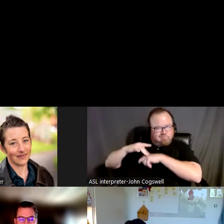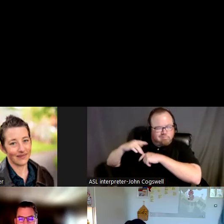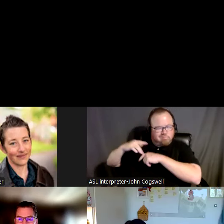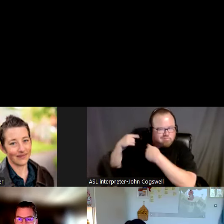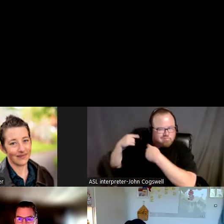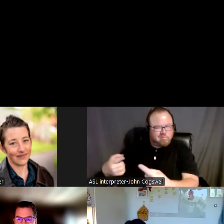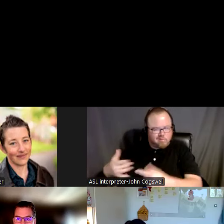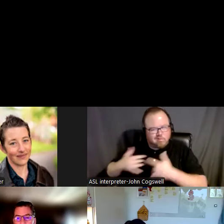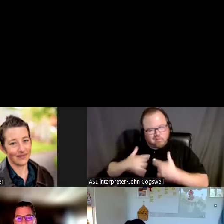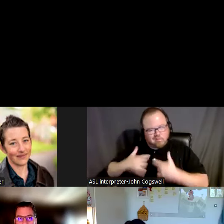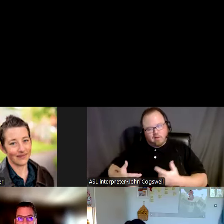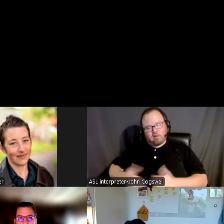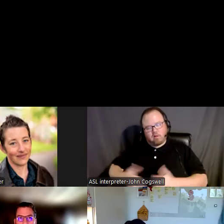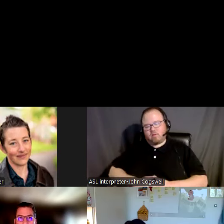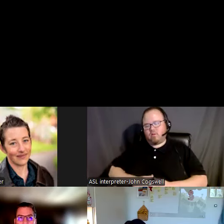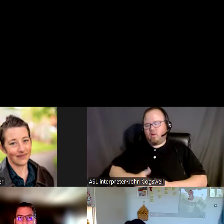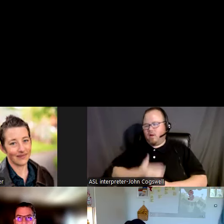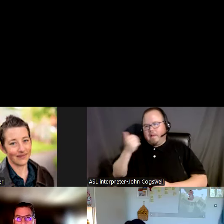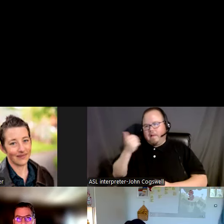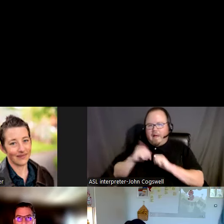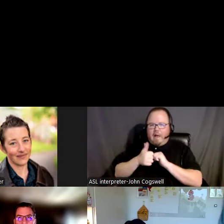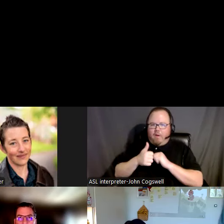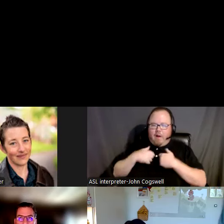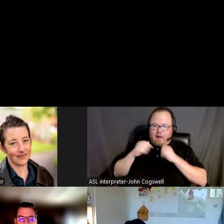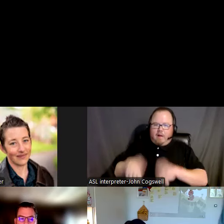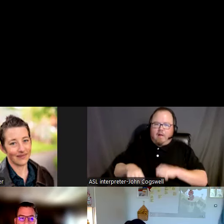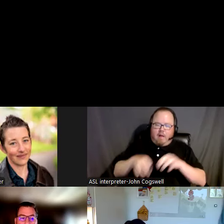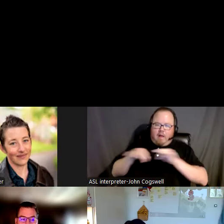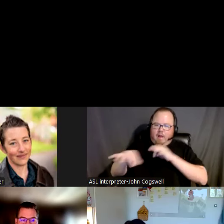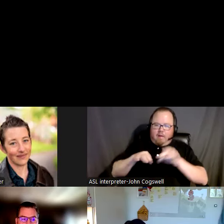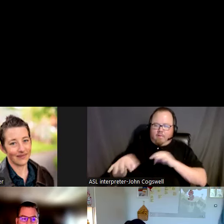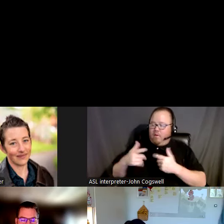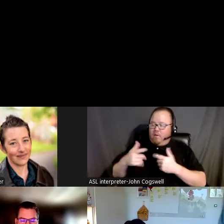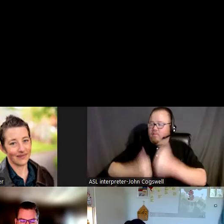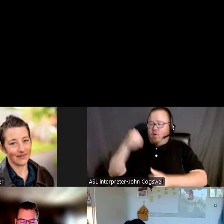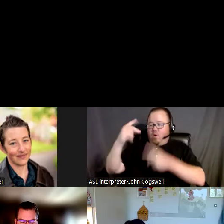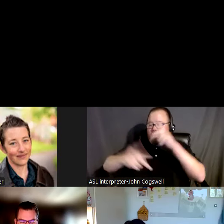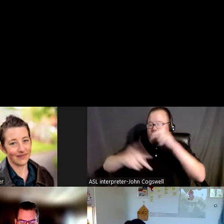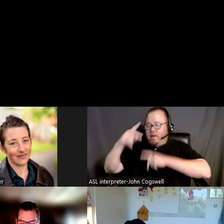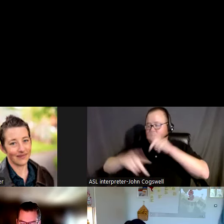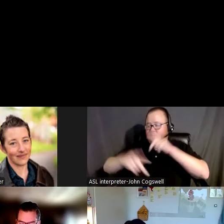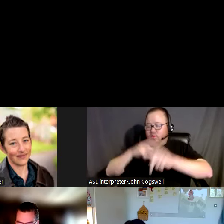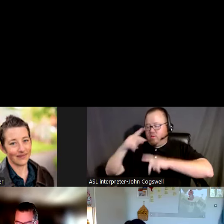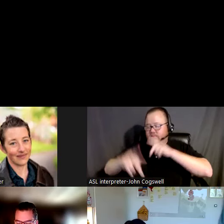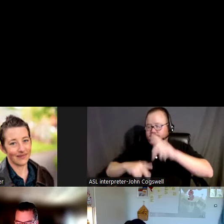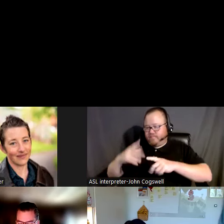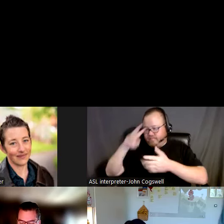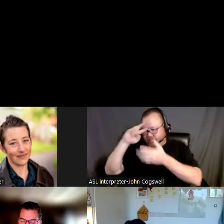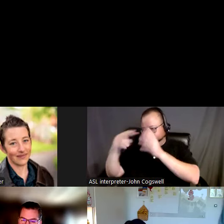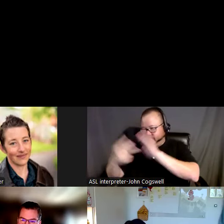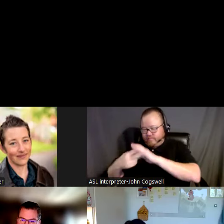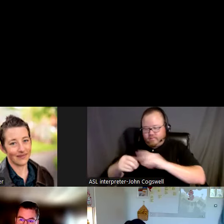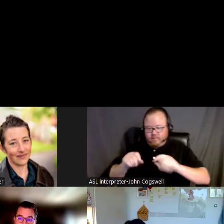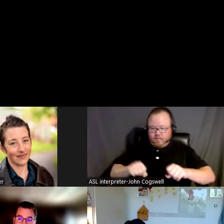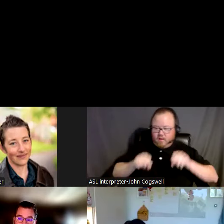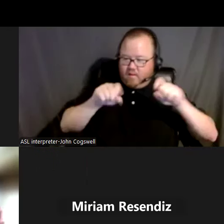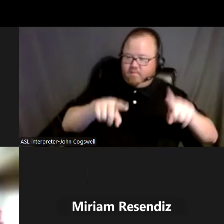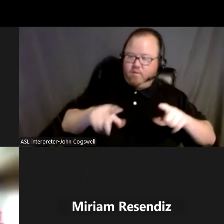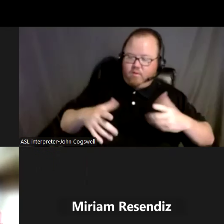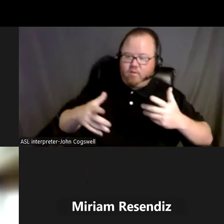that would be a better way to say it, is that um, while most people mix, put intent and impulsivity at